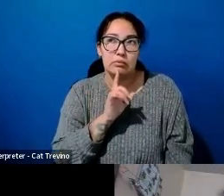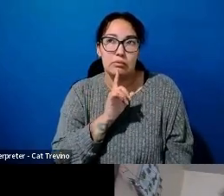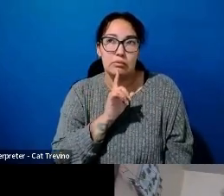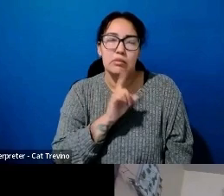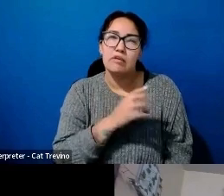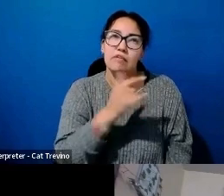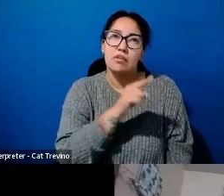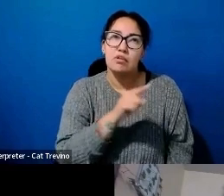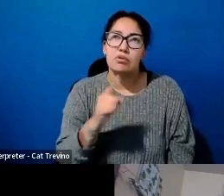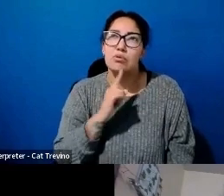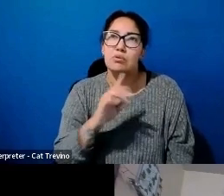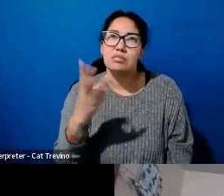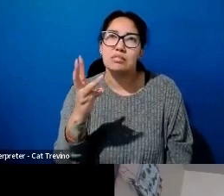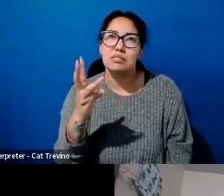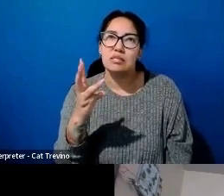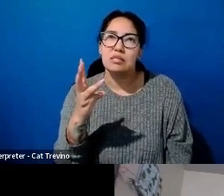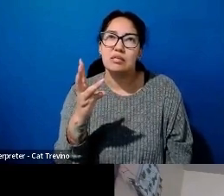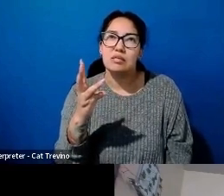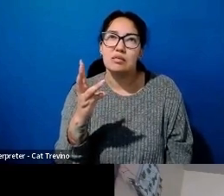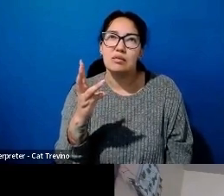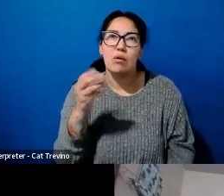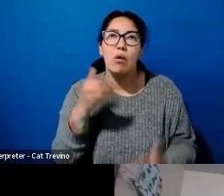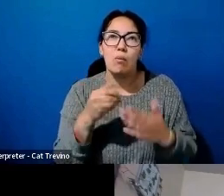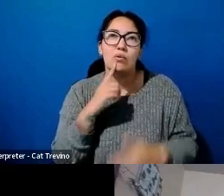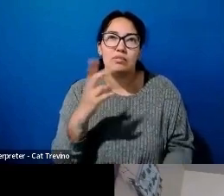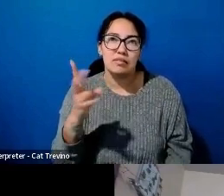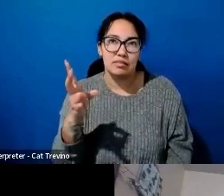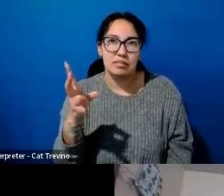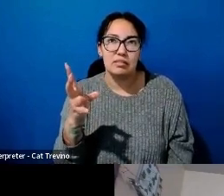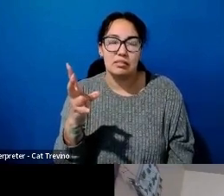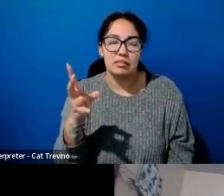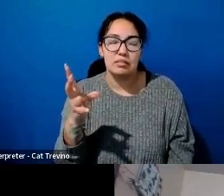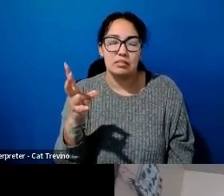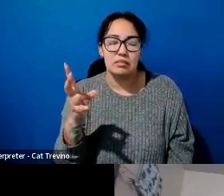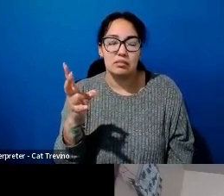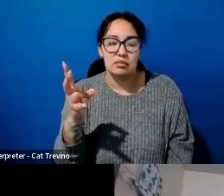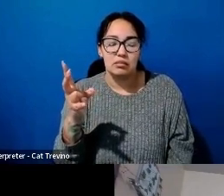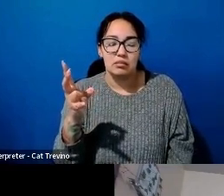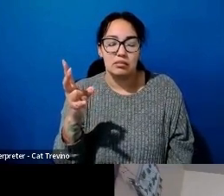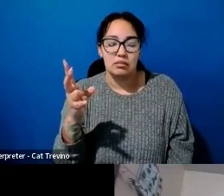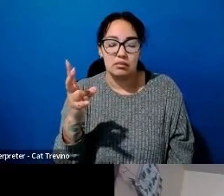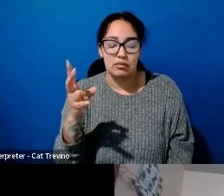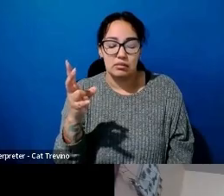15 to 16, almost turning 17. And